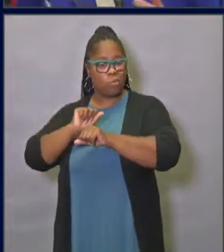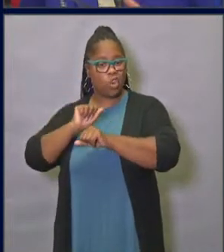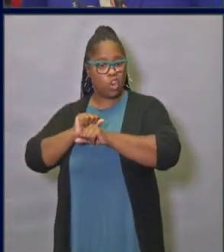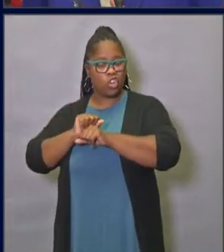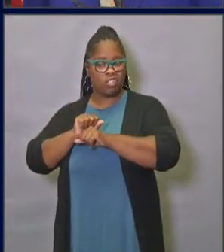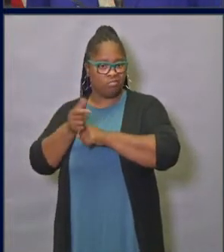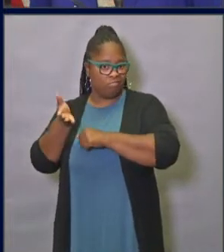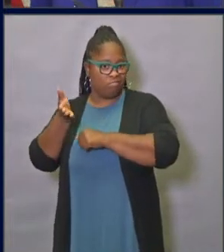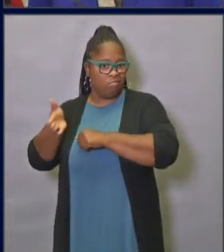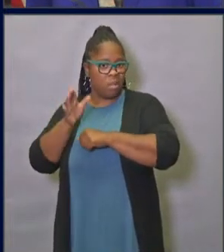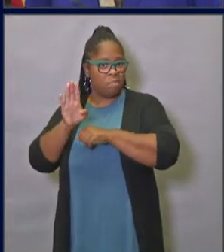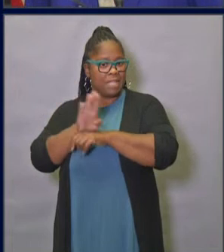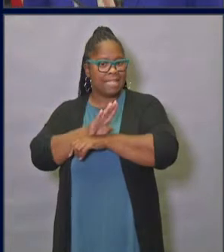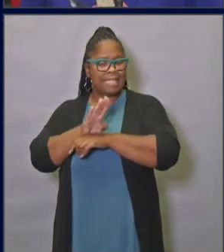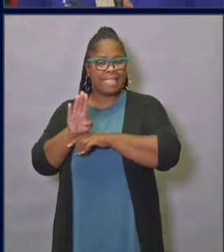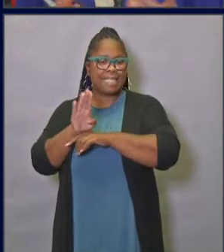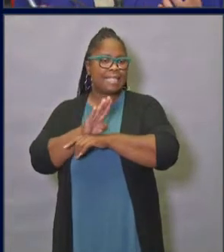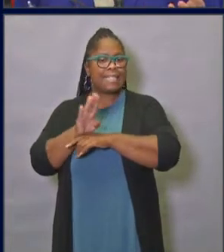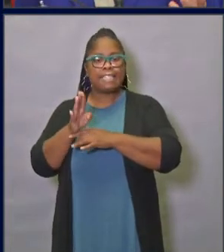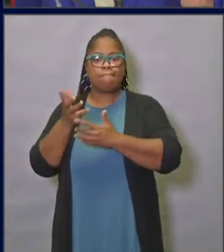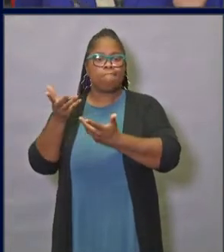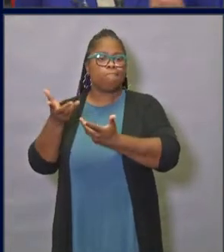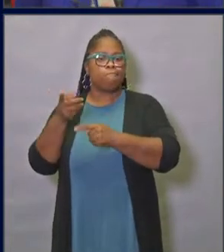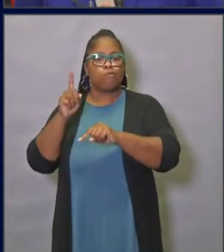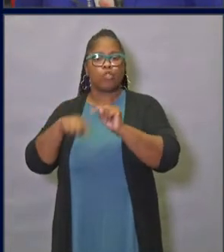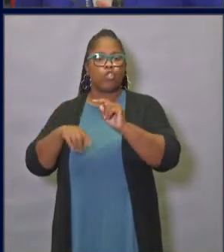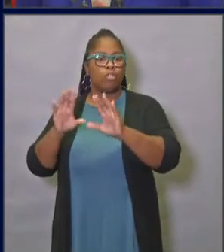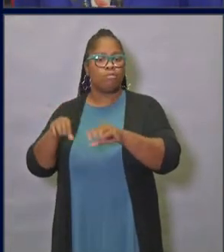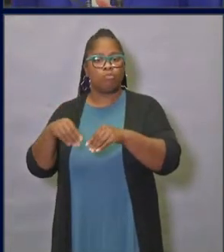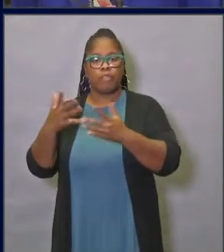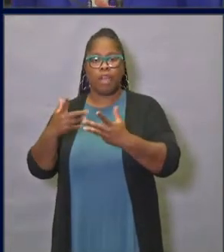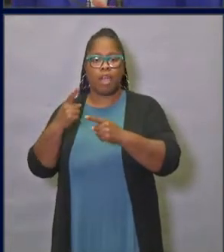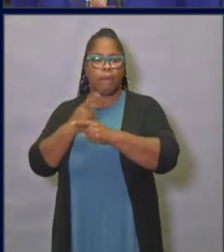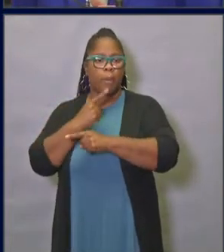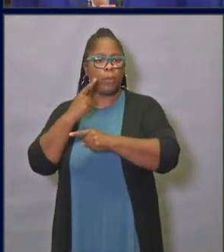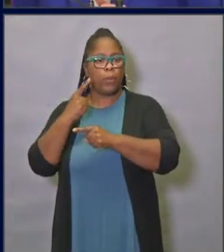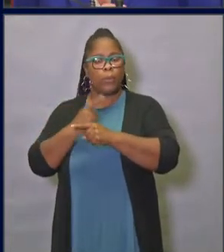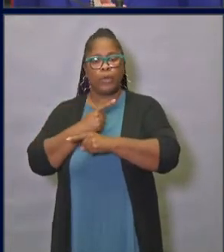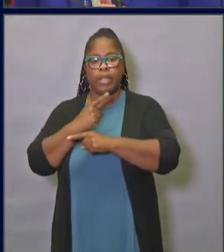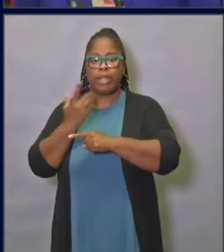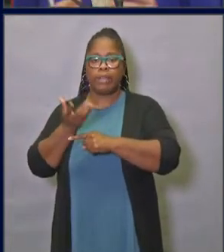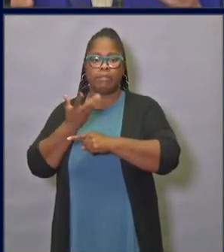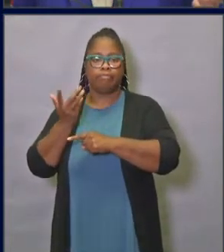in businesses that were not able to provide the appropriate